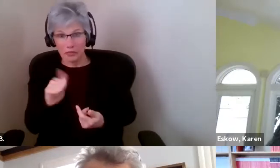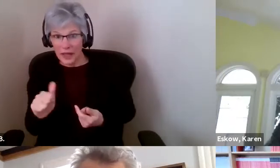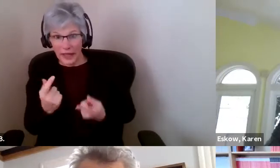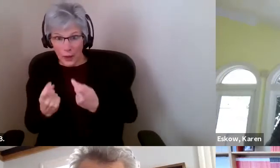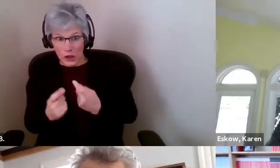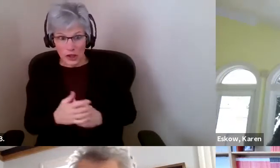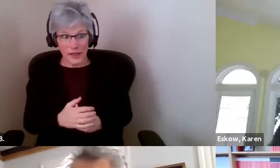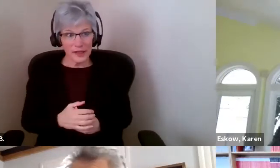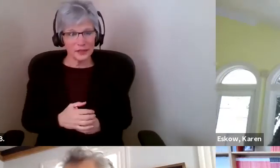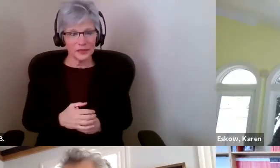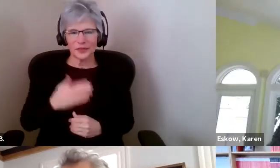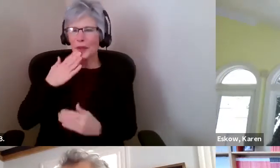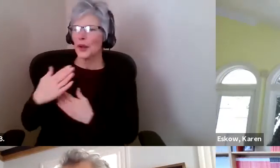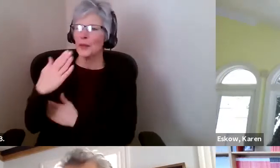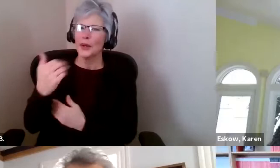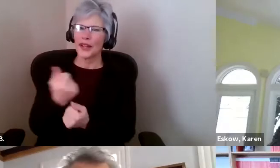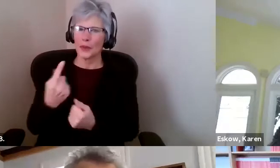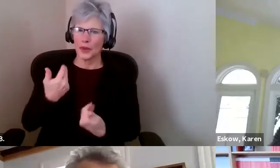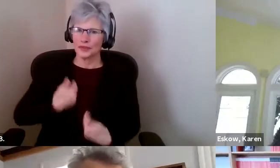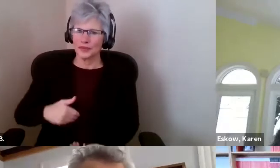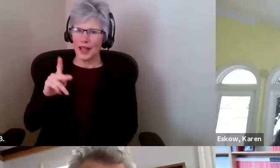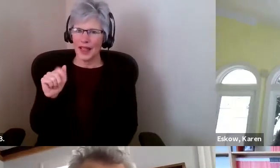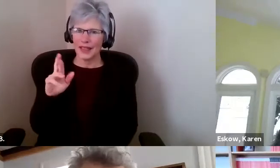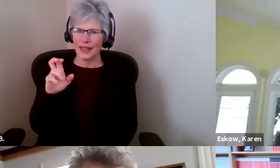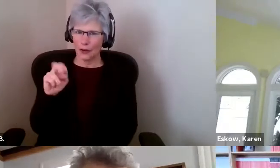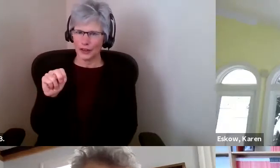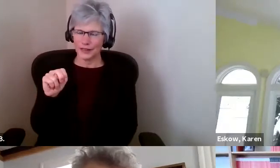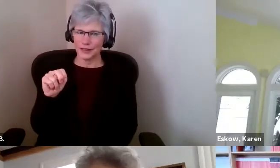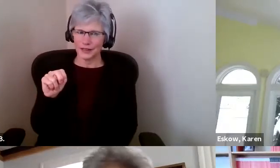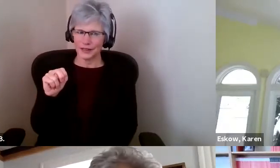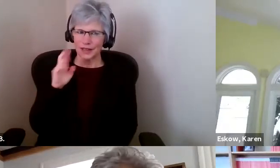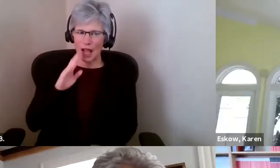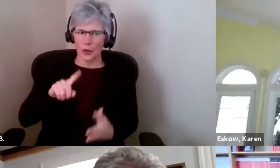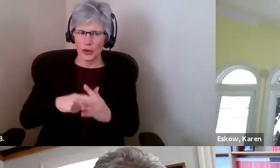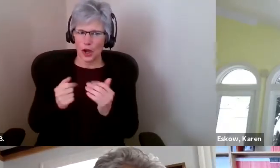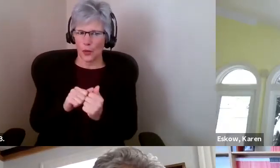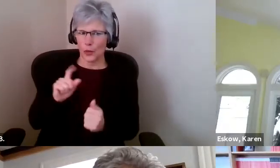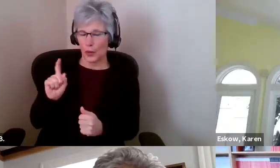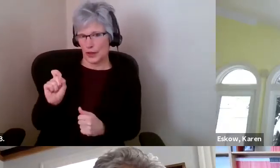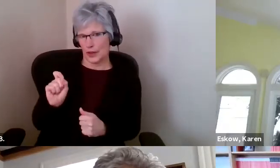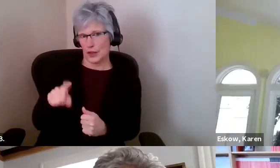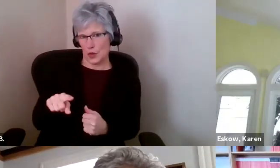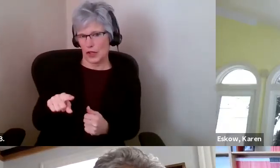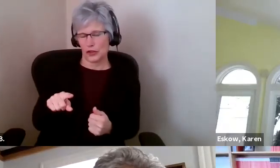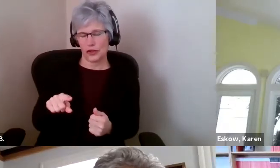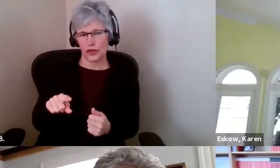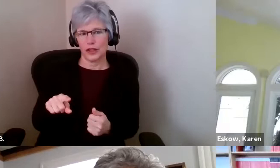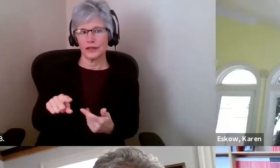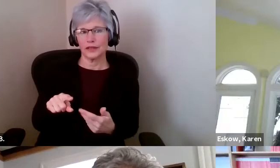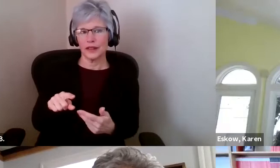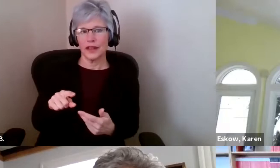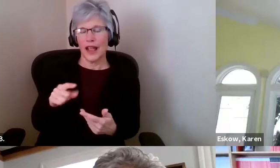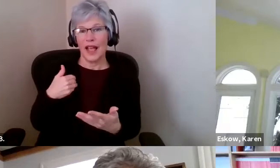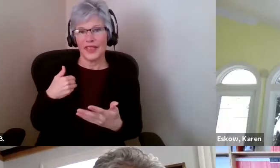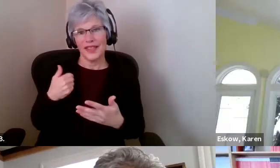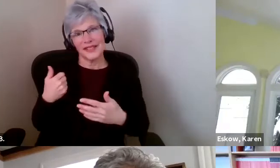Good morning, everyone. This is Karen, and I'm going to start with the question I see posted. And this question has come forward with multiple choice